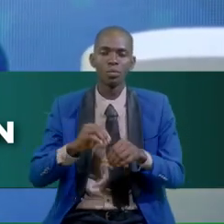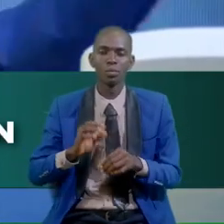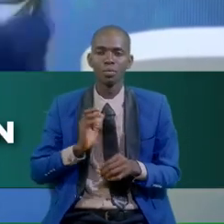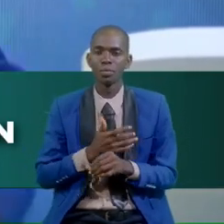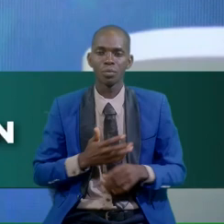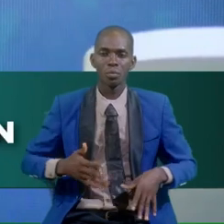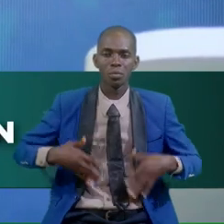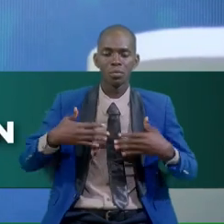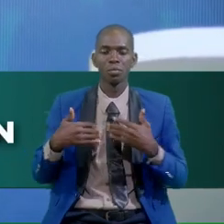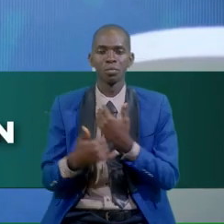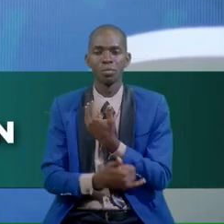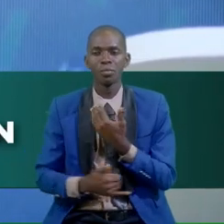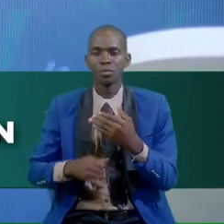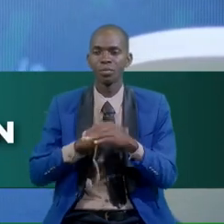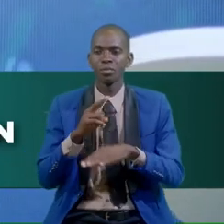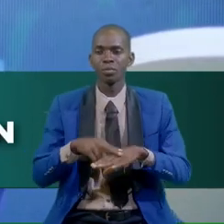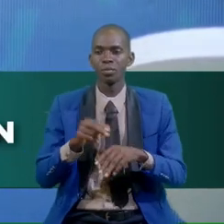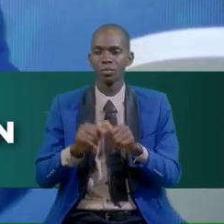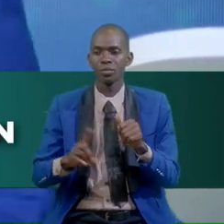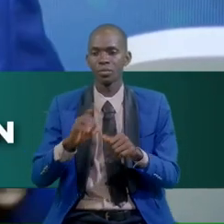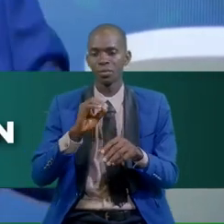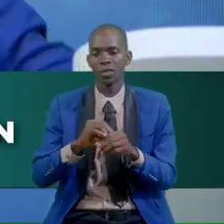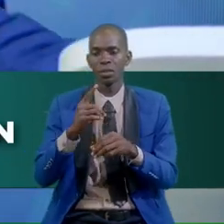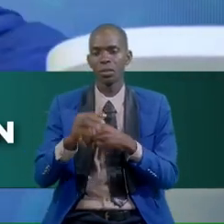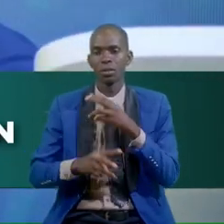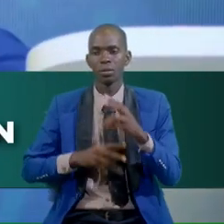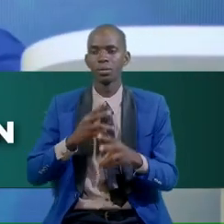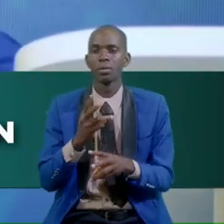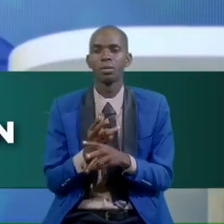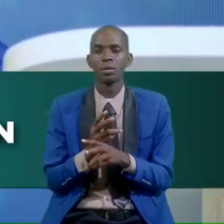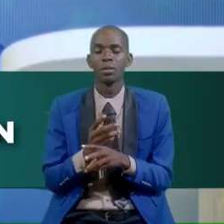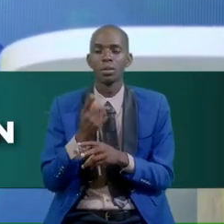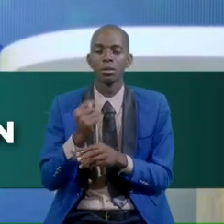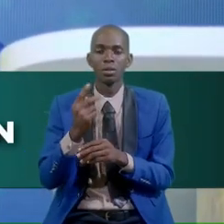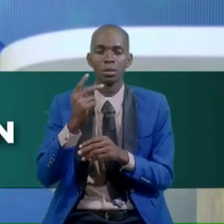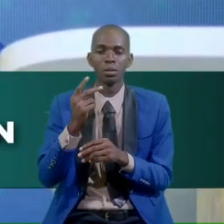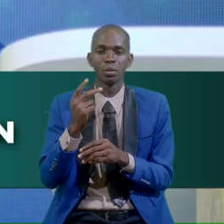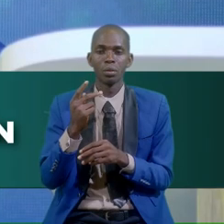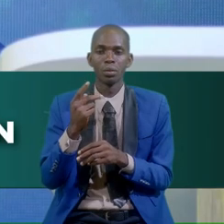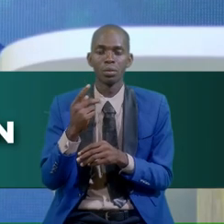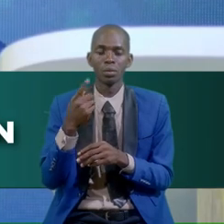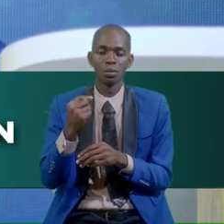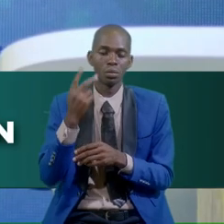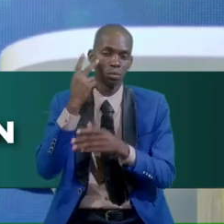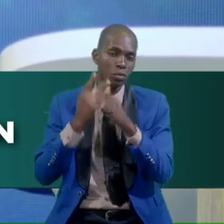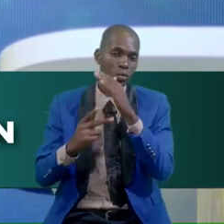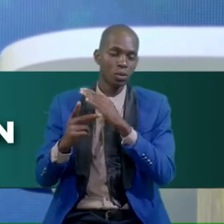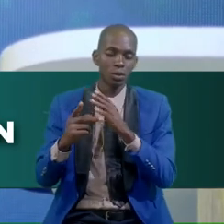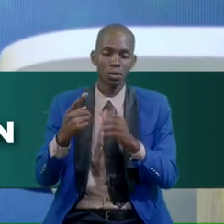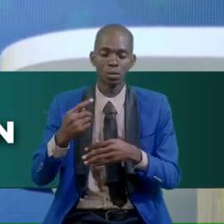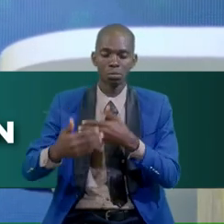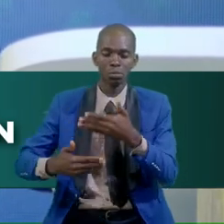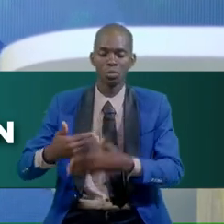continent, everywhere in the world. The prophecy, the process, the